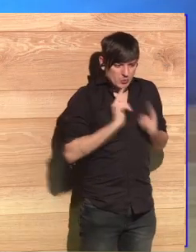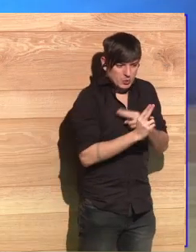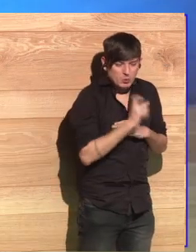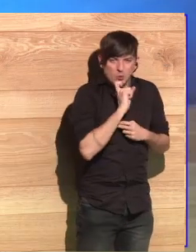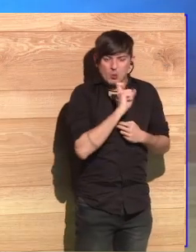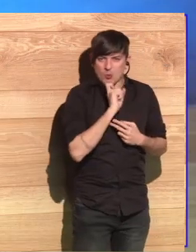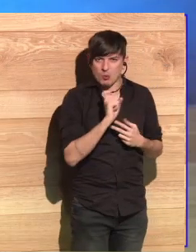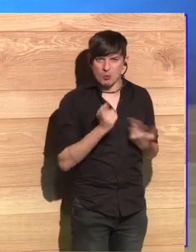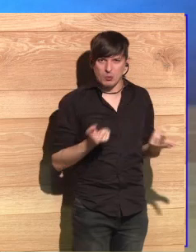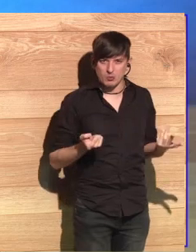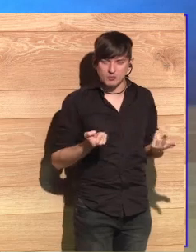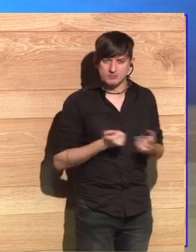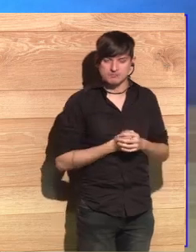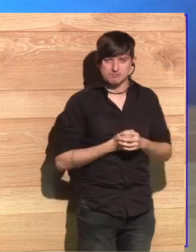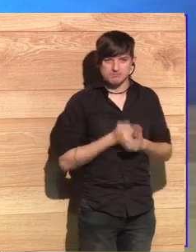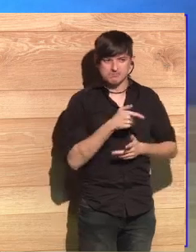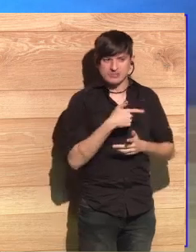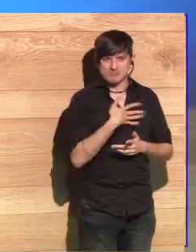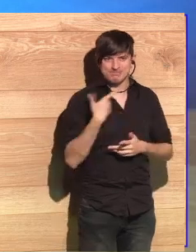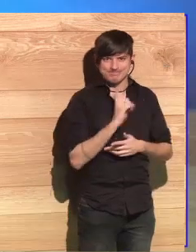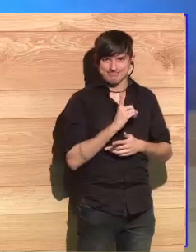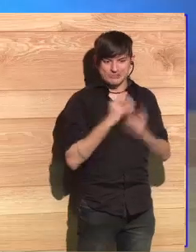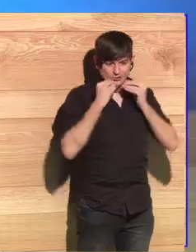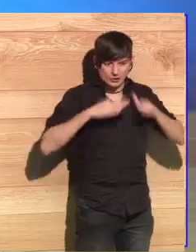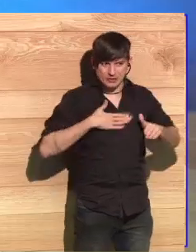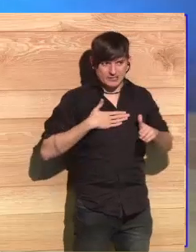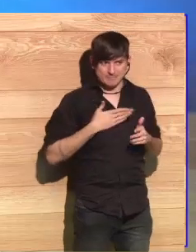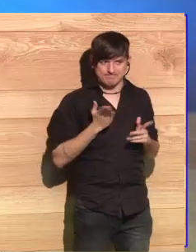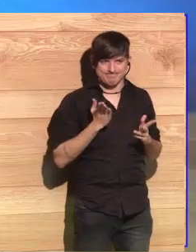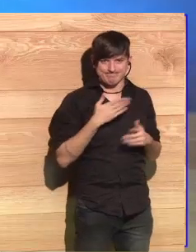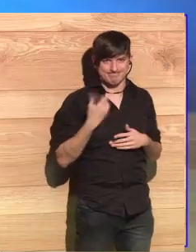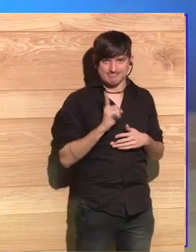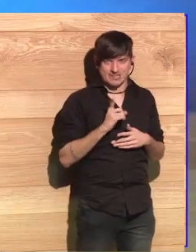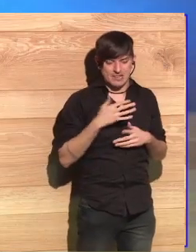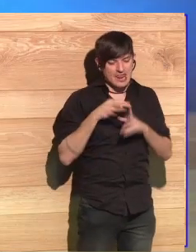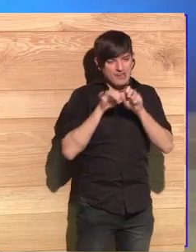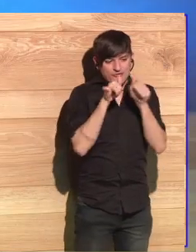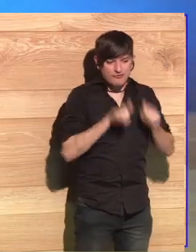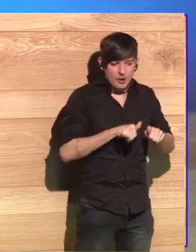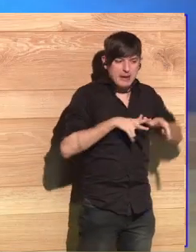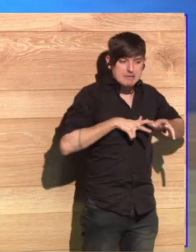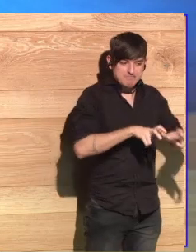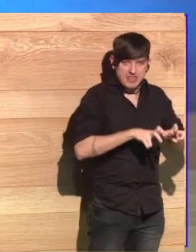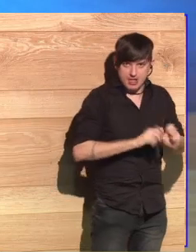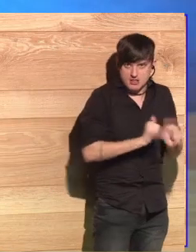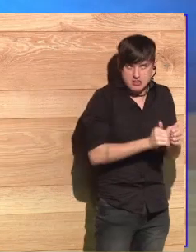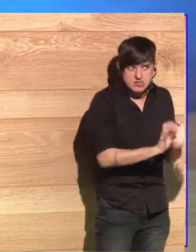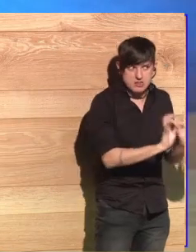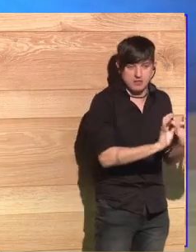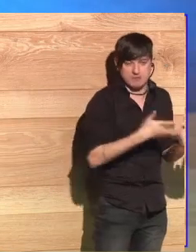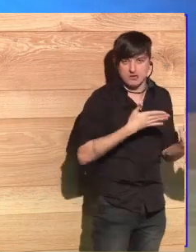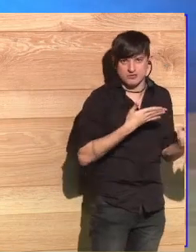wasn't the intention of my story. It's the way it starts out, but it's not where I was going, you